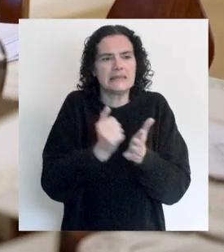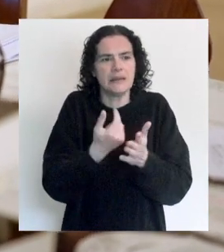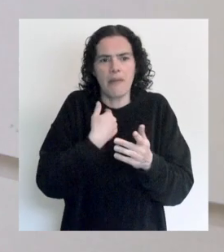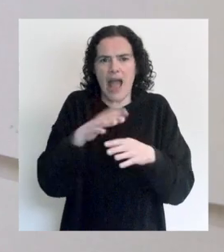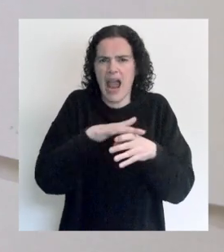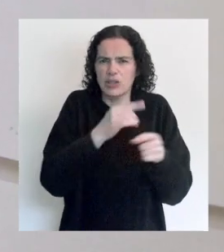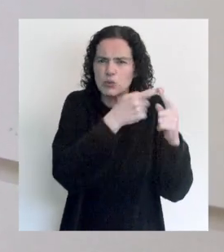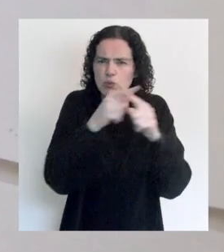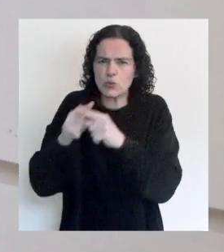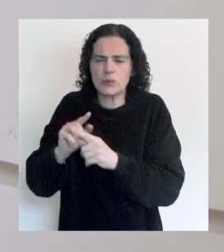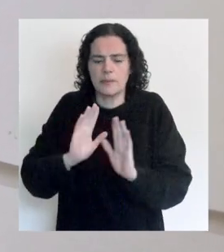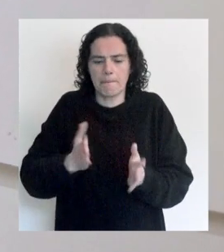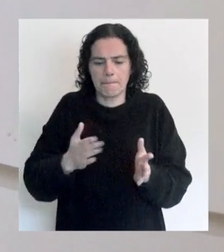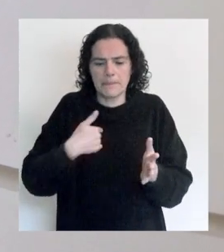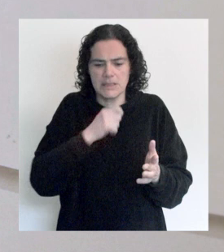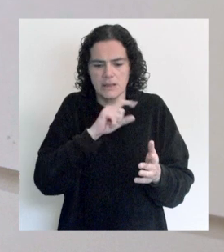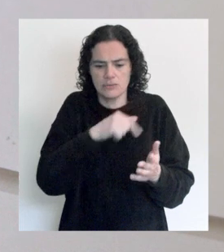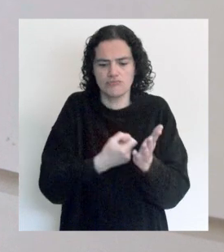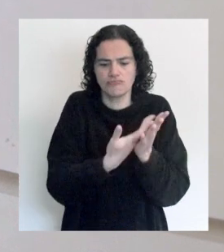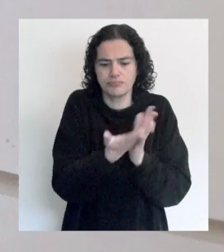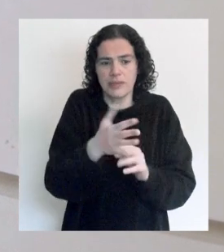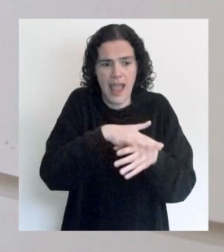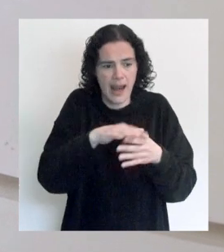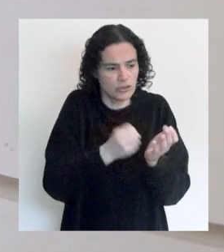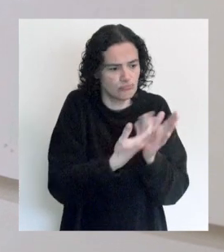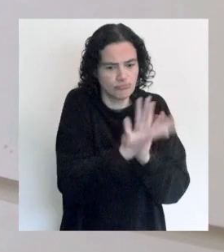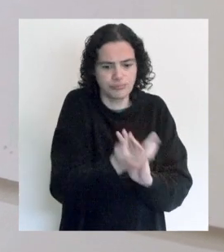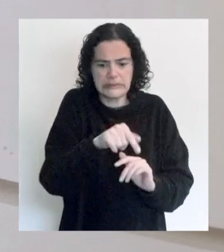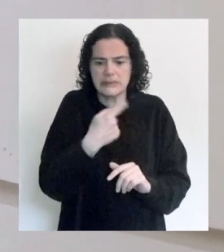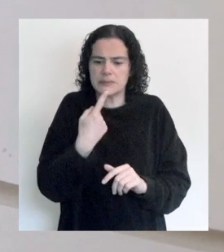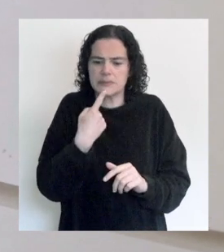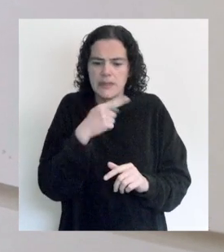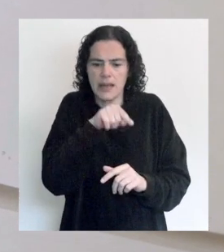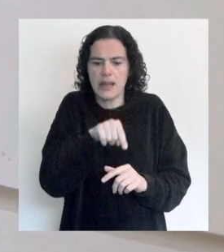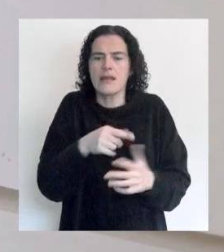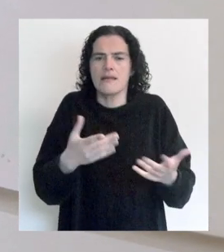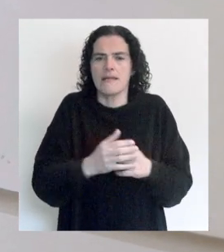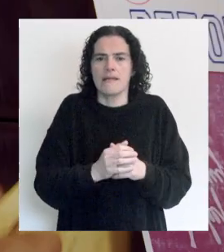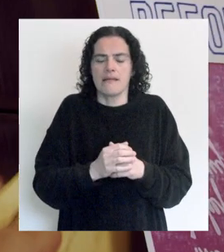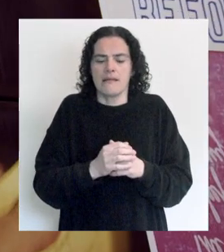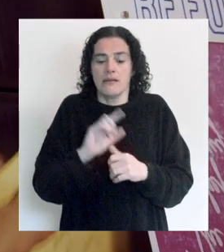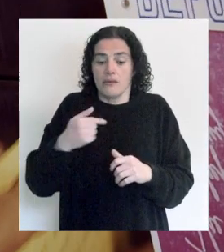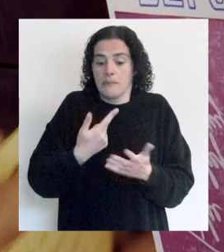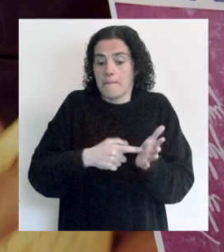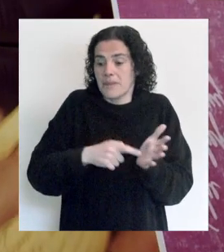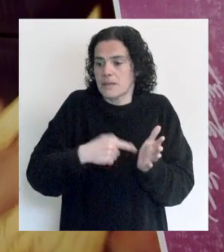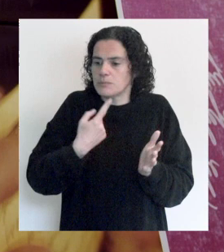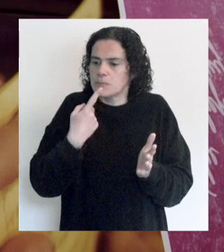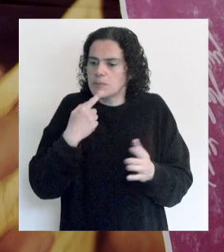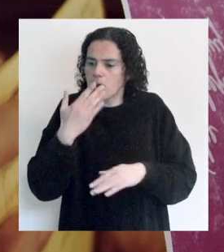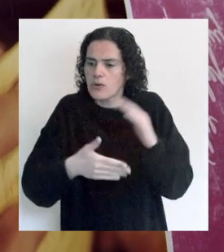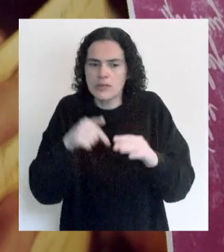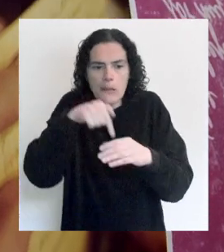always interdisciplinary. I think we need to go beyond the fear of pooling knowledge and bring if you want to understand the forces in art, we need